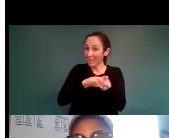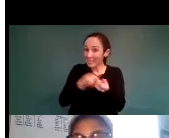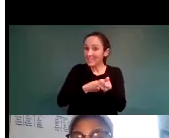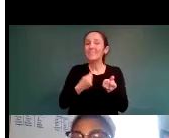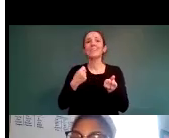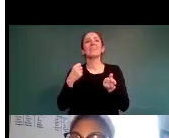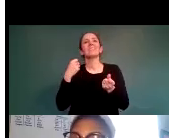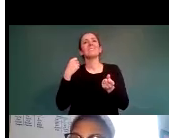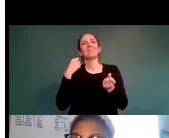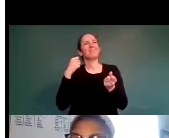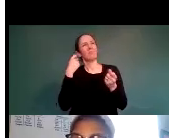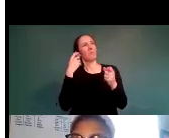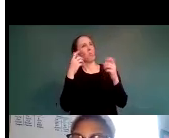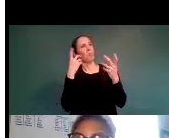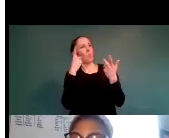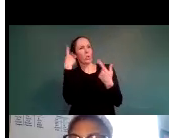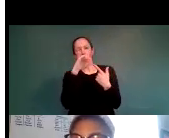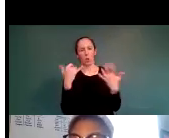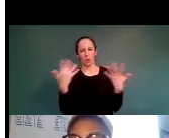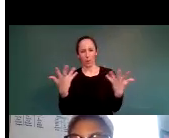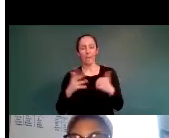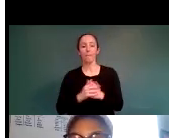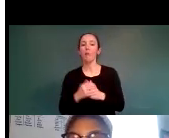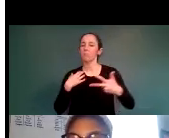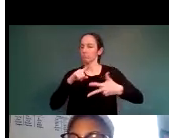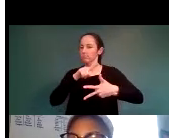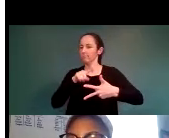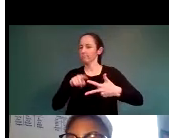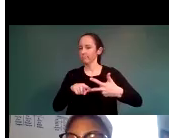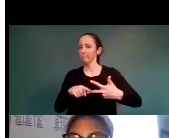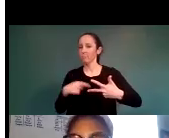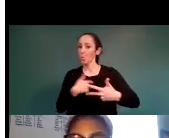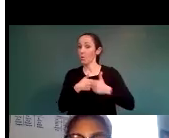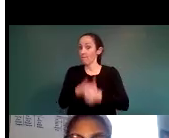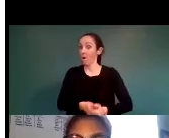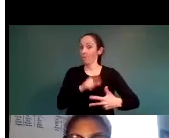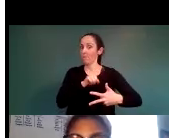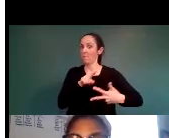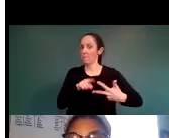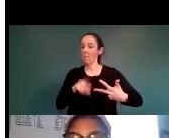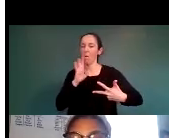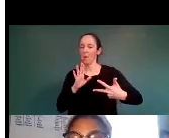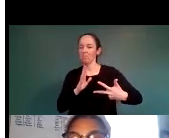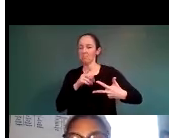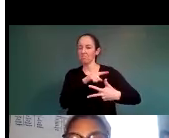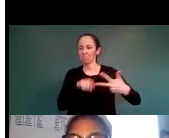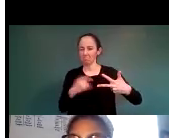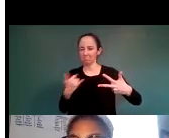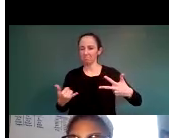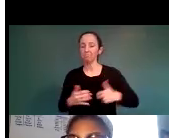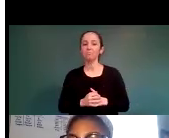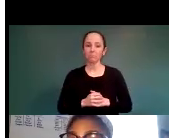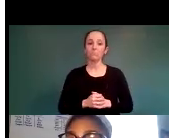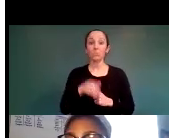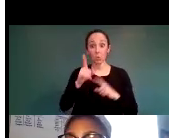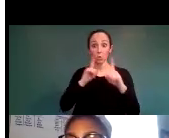of three steps or a recipe that we like to follow. And so I just want to talk a bit about that. So when talking with decision